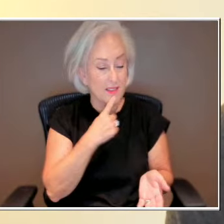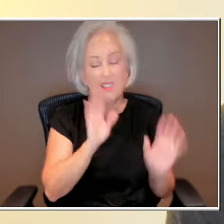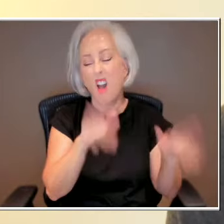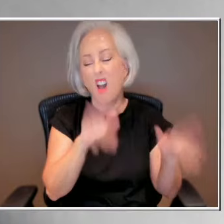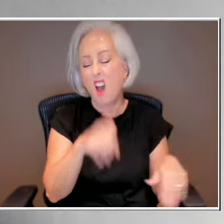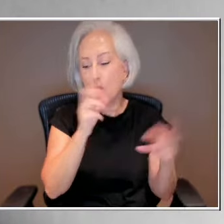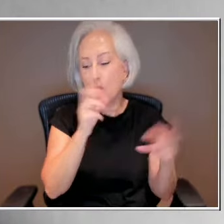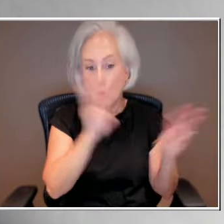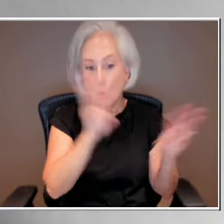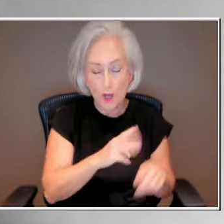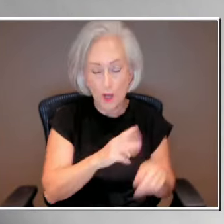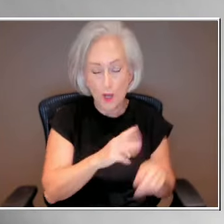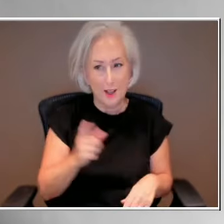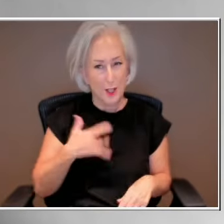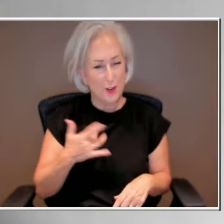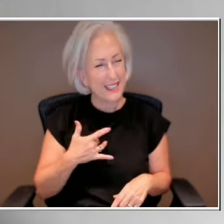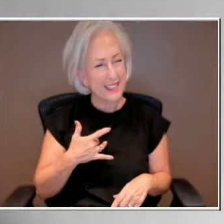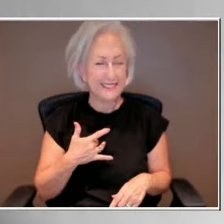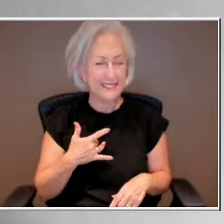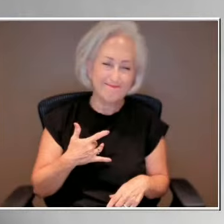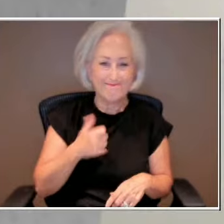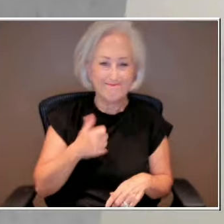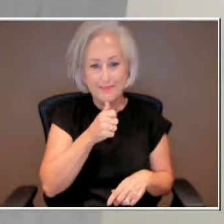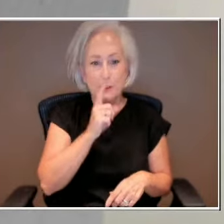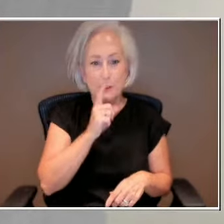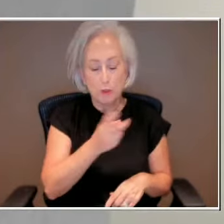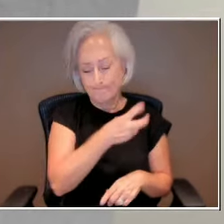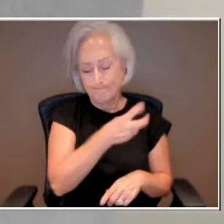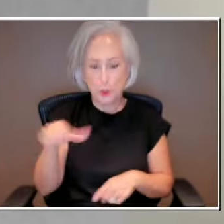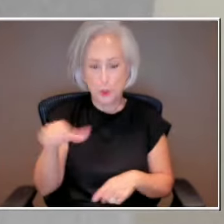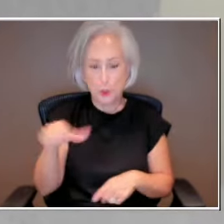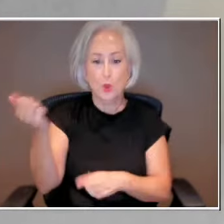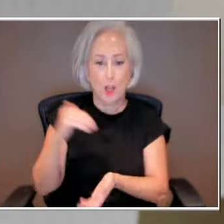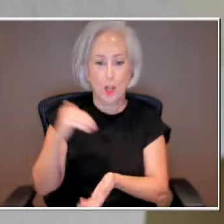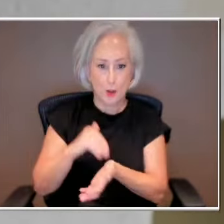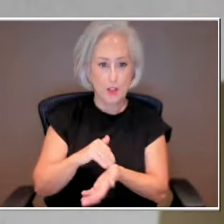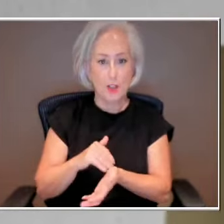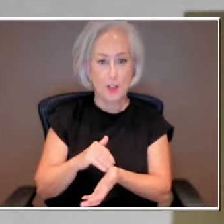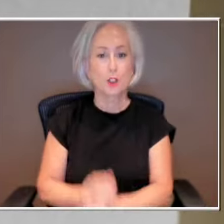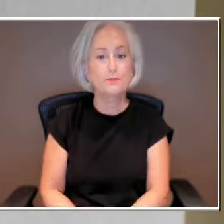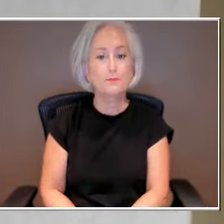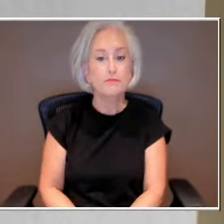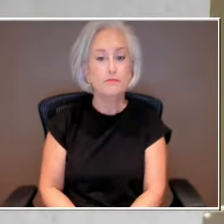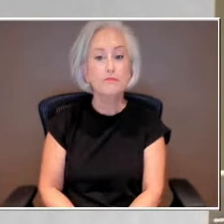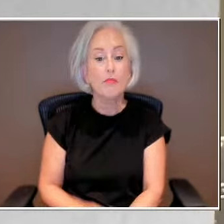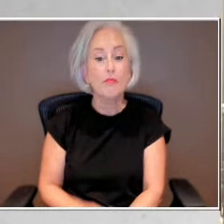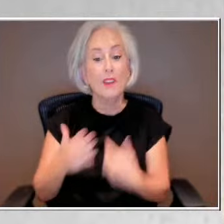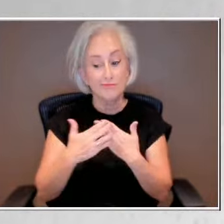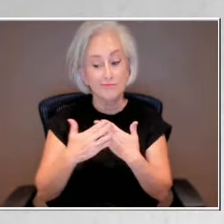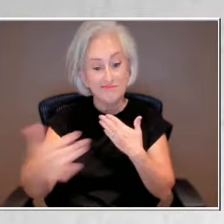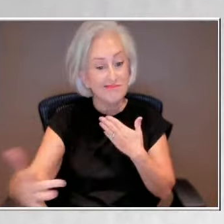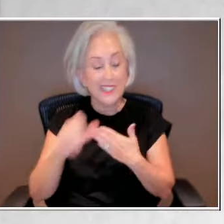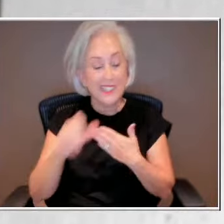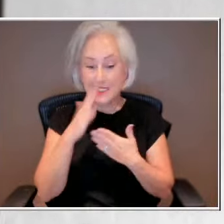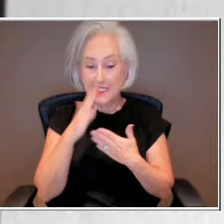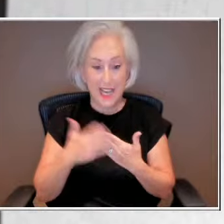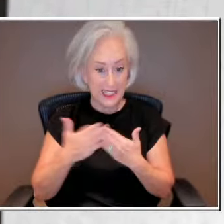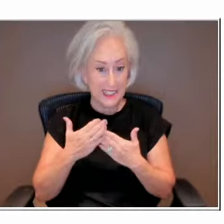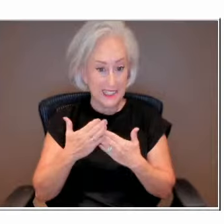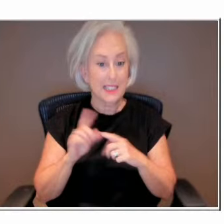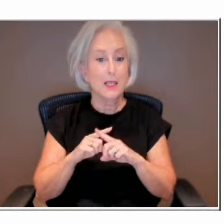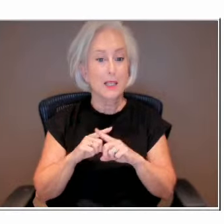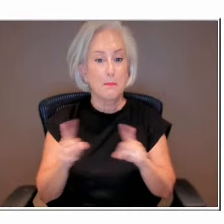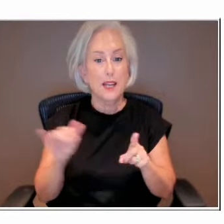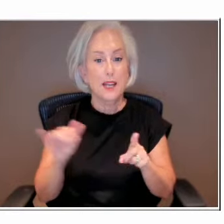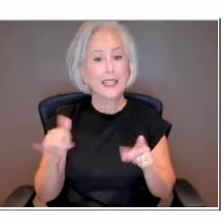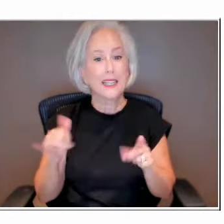to another doctor. Bret's diagnosis and the journey that followed were not easy, but today he continues to be a voice for those who may feel alone.